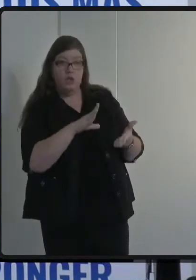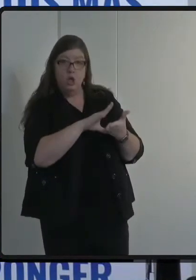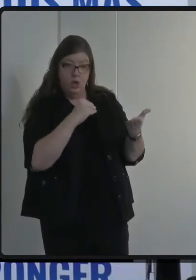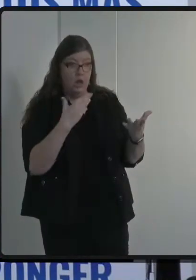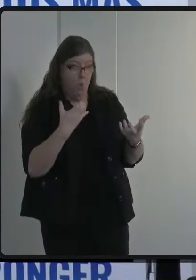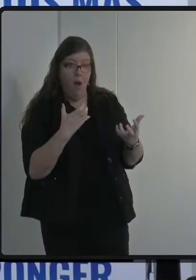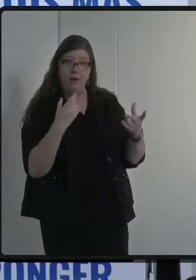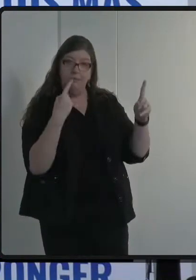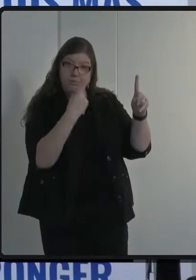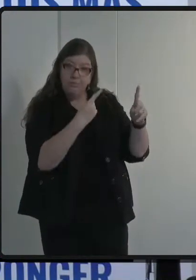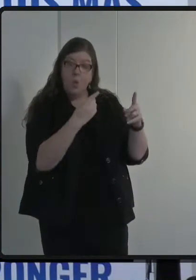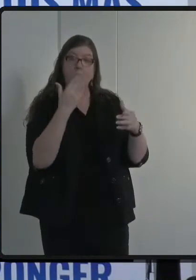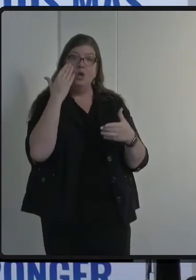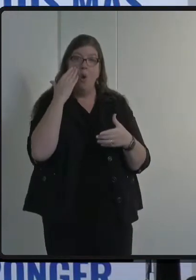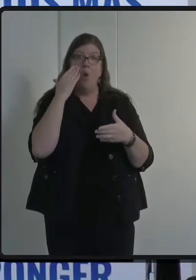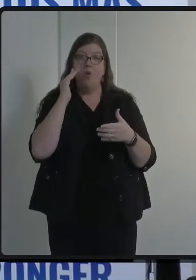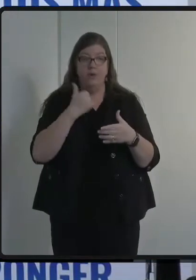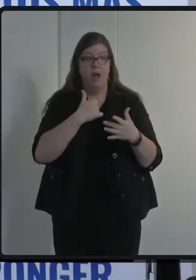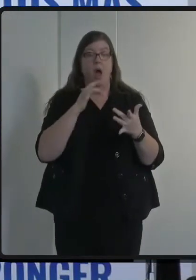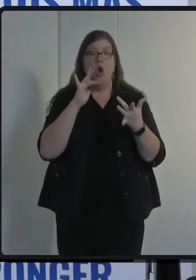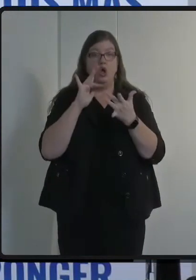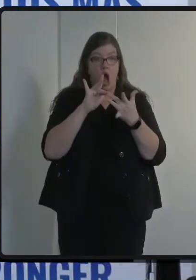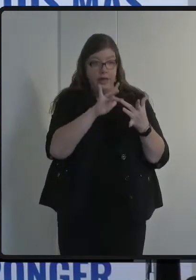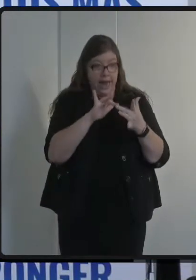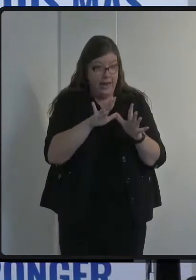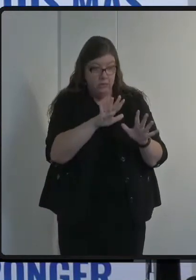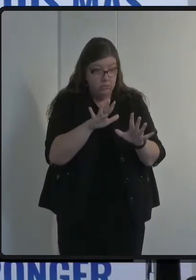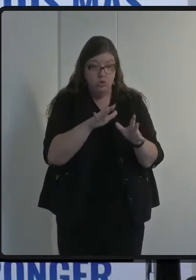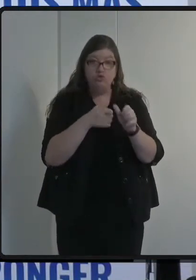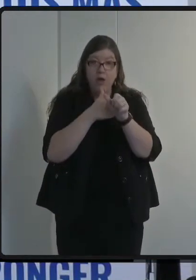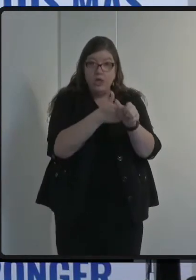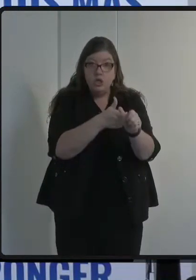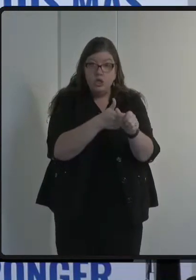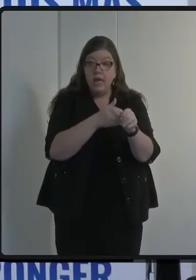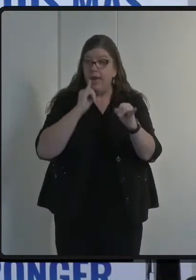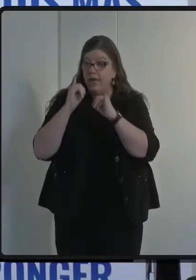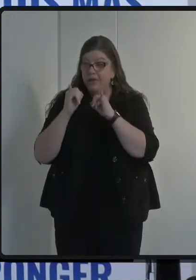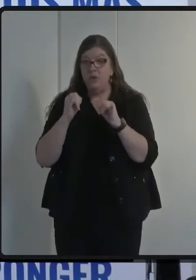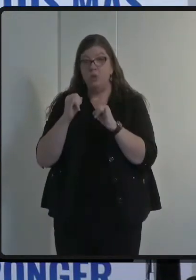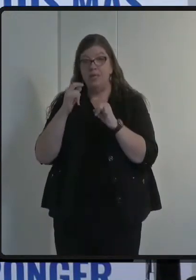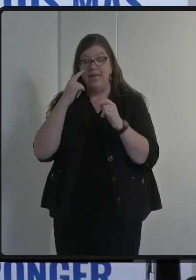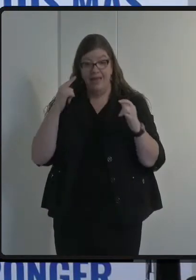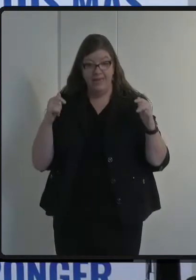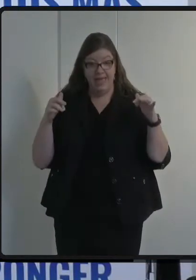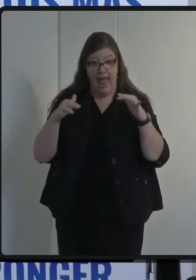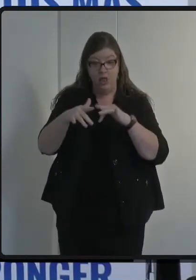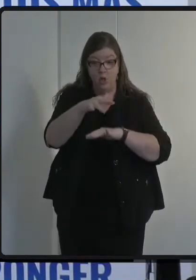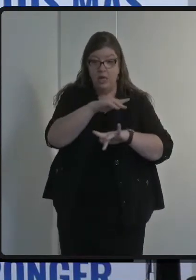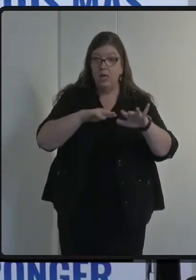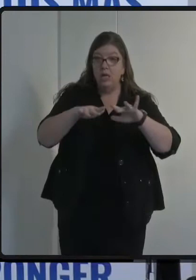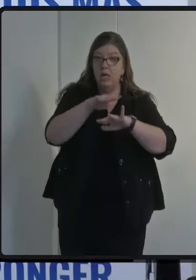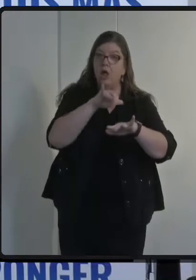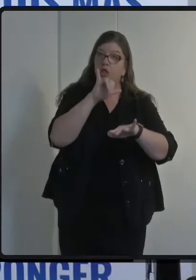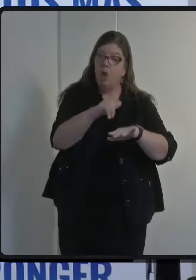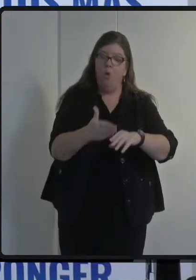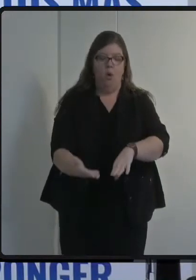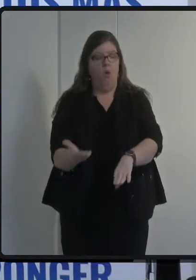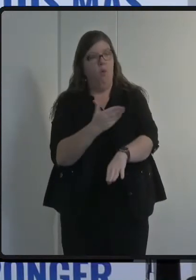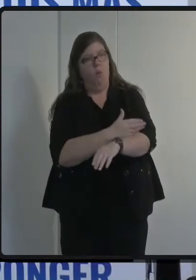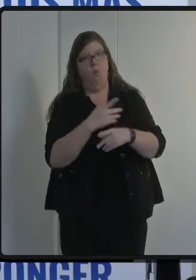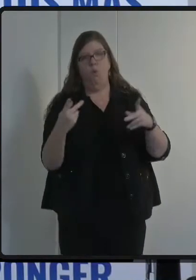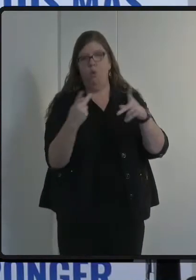We know from the work of our contact tracers and interviews that gathering of all types continue to increase